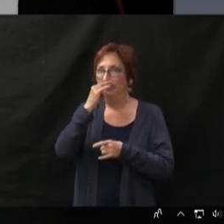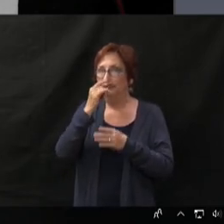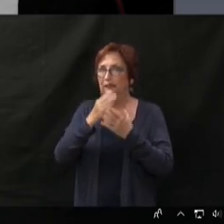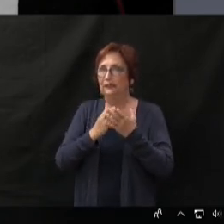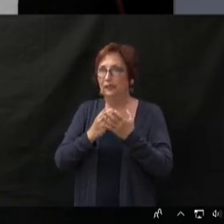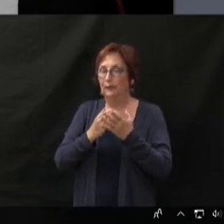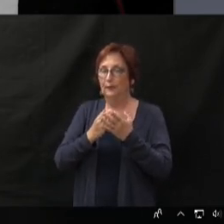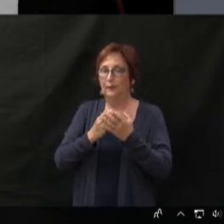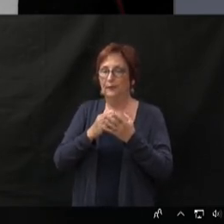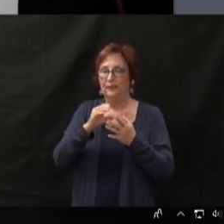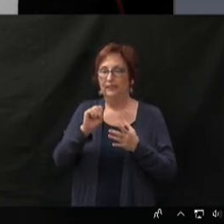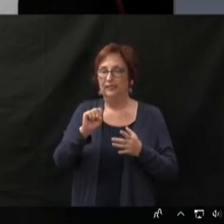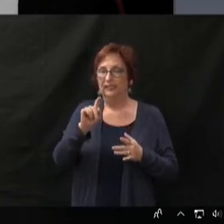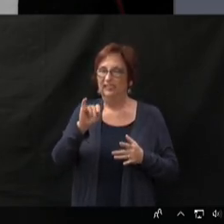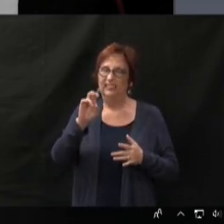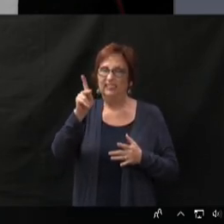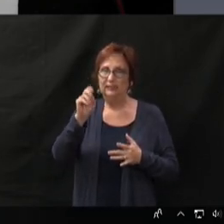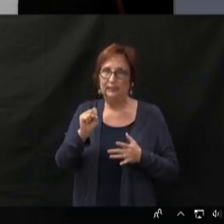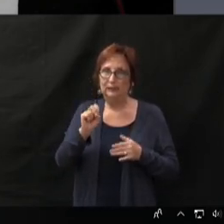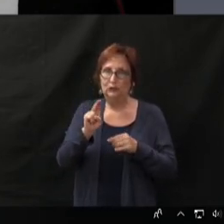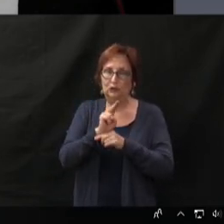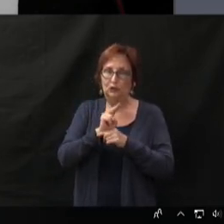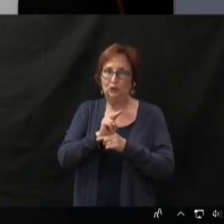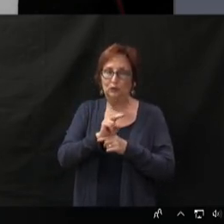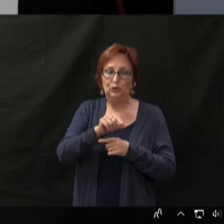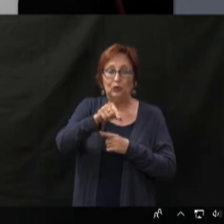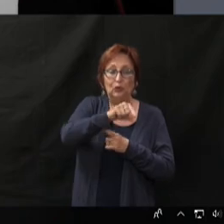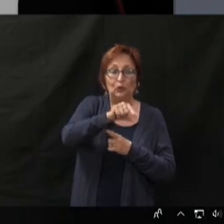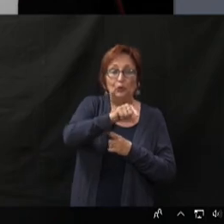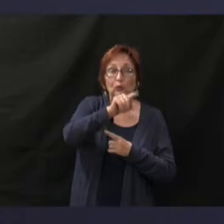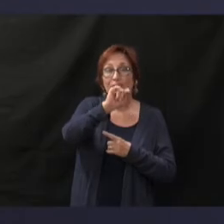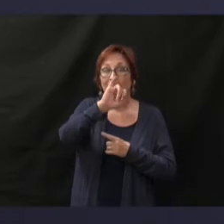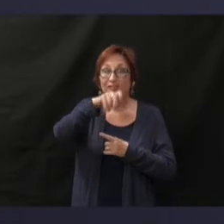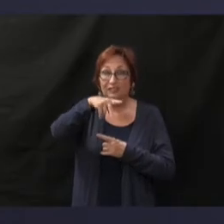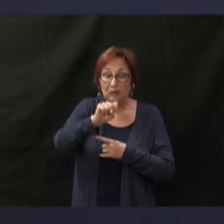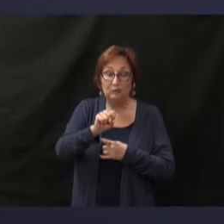some sticks to use, Q-tips or